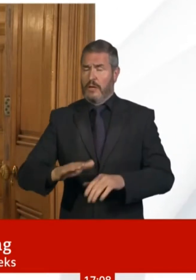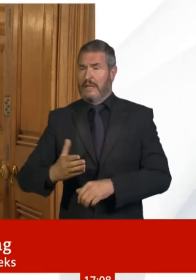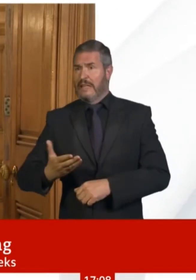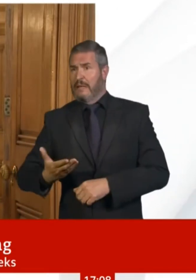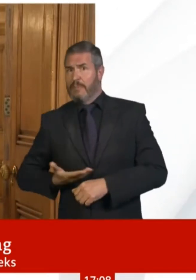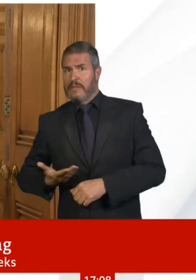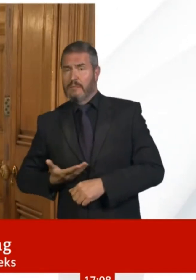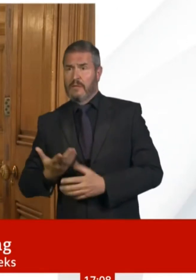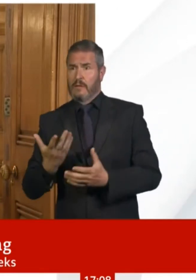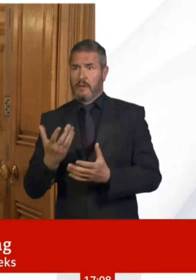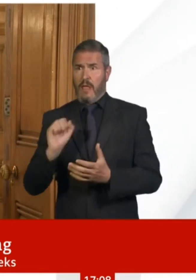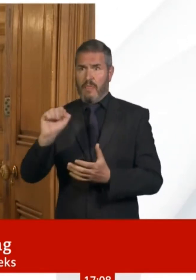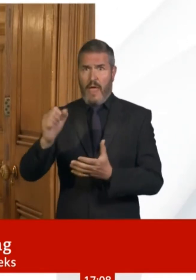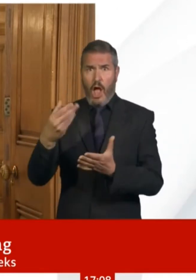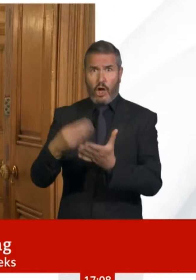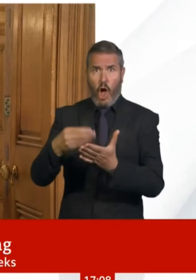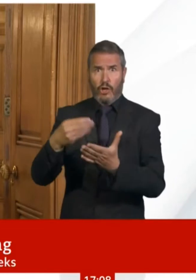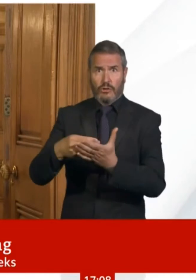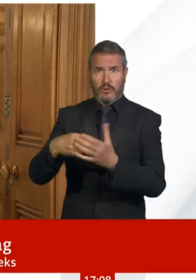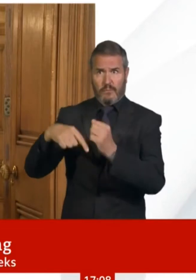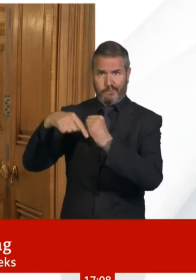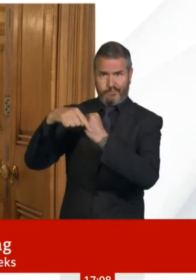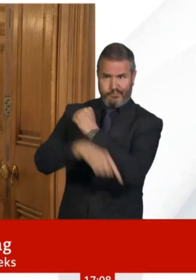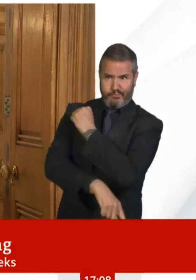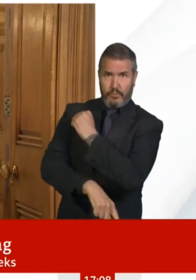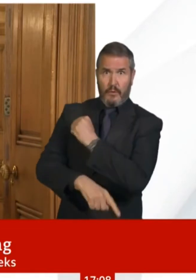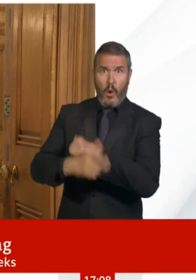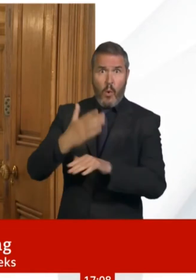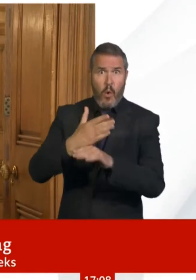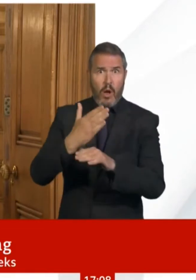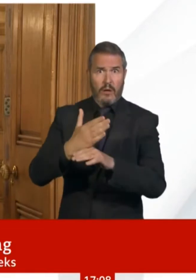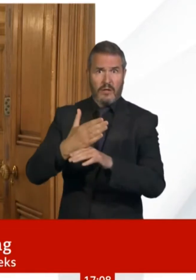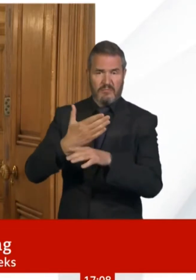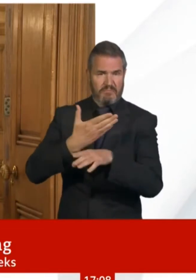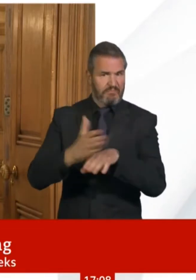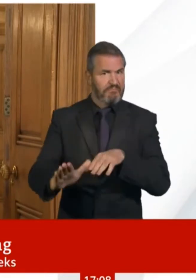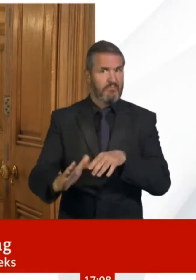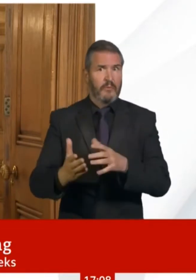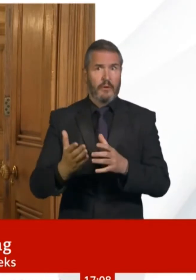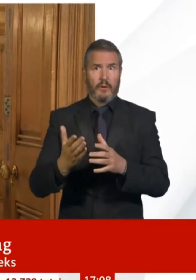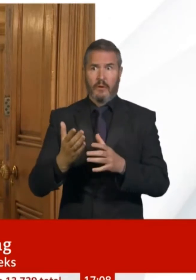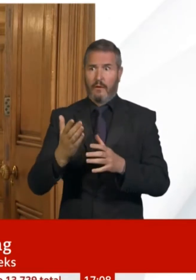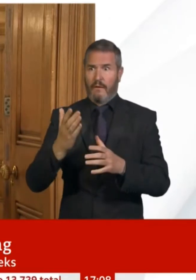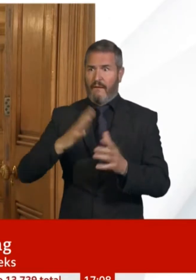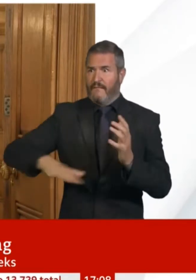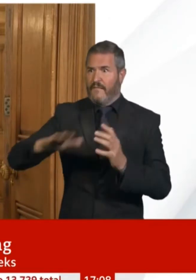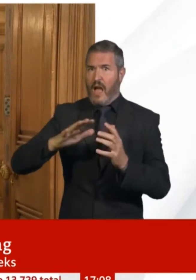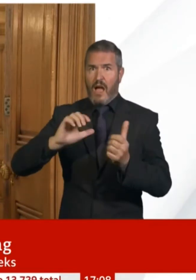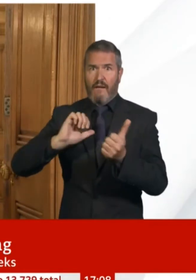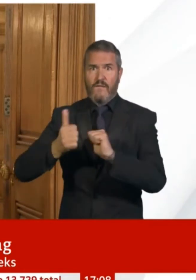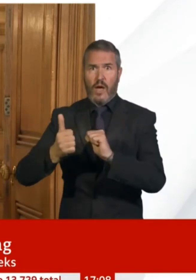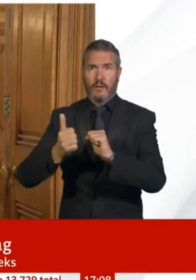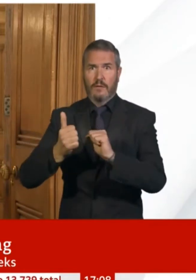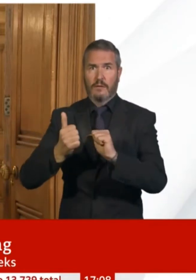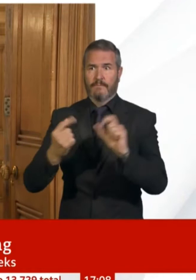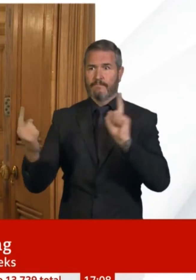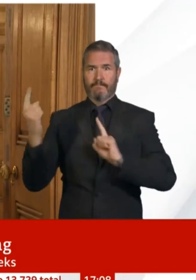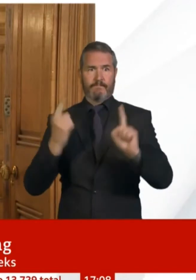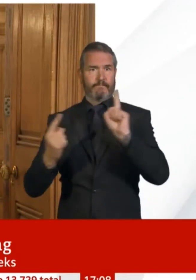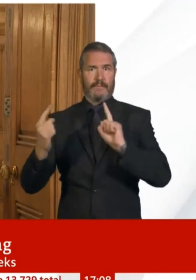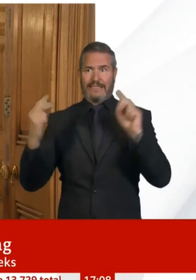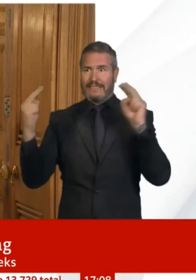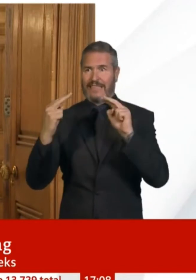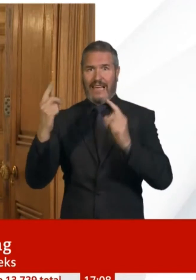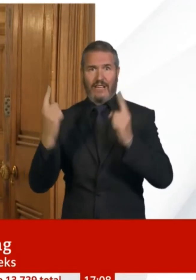being shouldered, the sacrifices people are making, being isolated from friends and family, whole households cooped